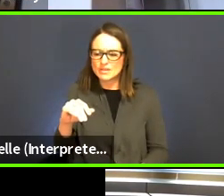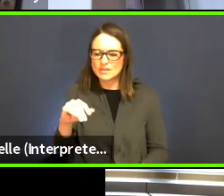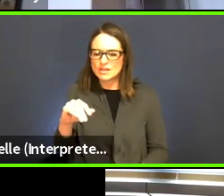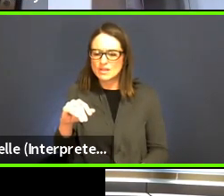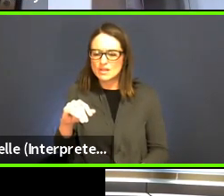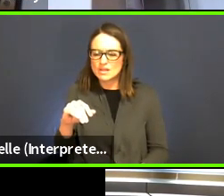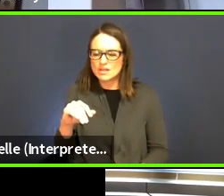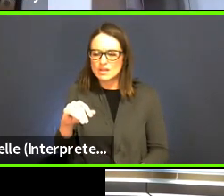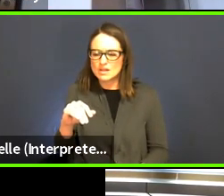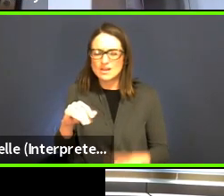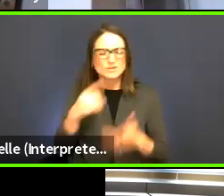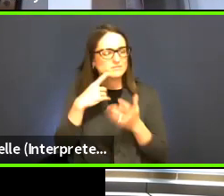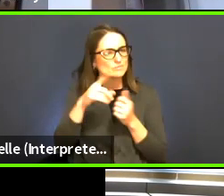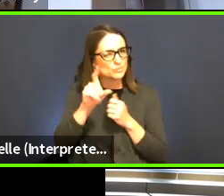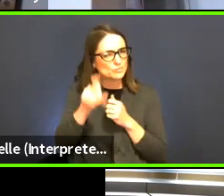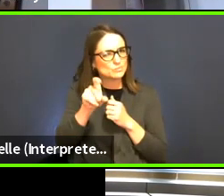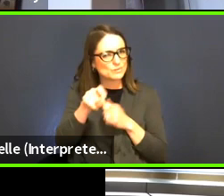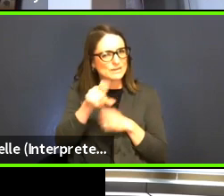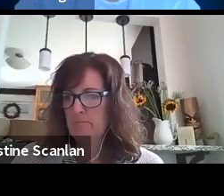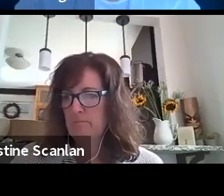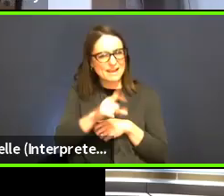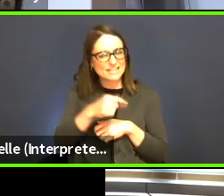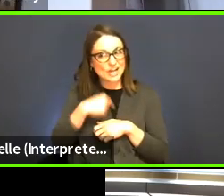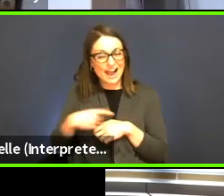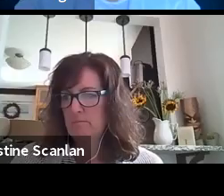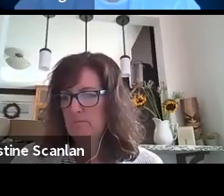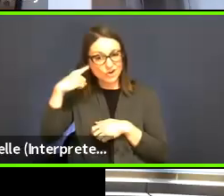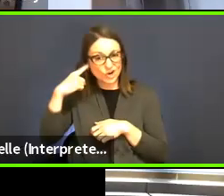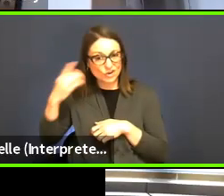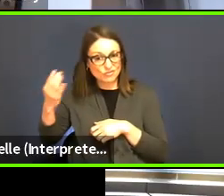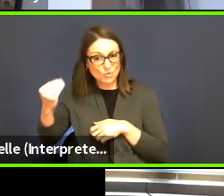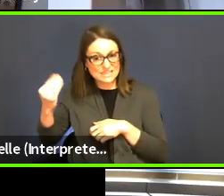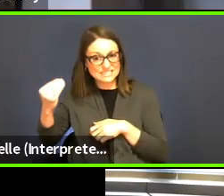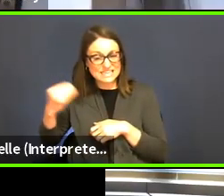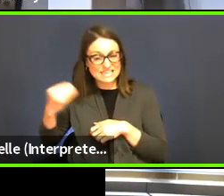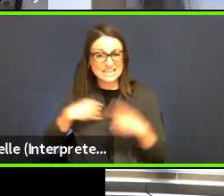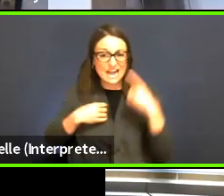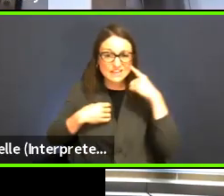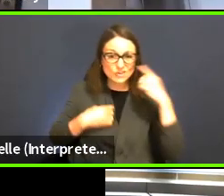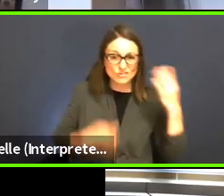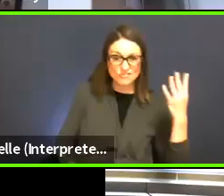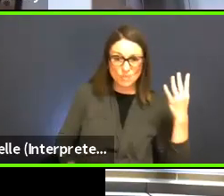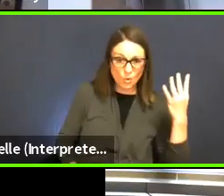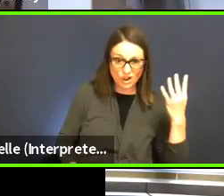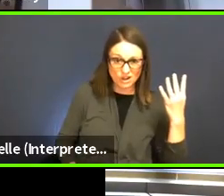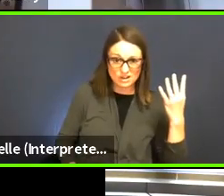we just ought to make sure that, I've heard 14, I've also heard 4.